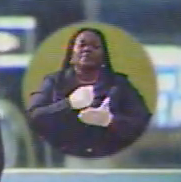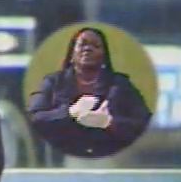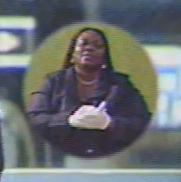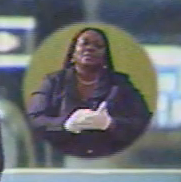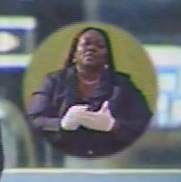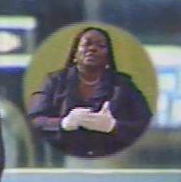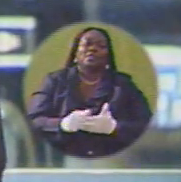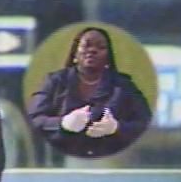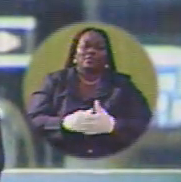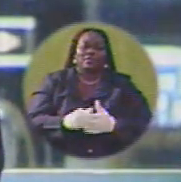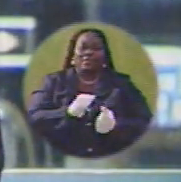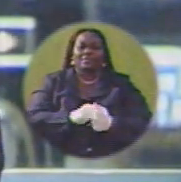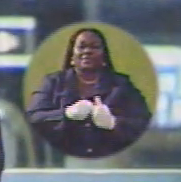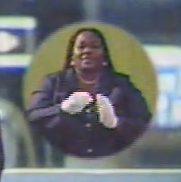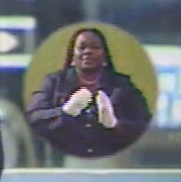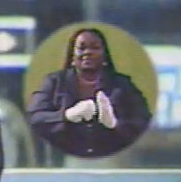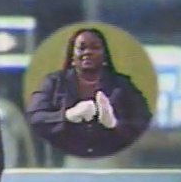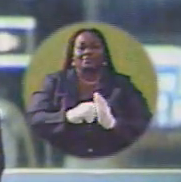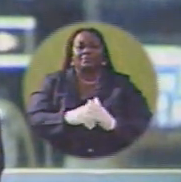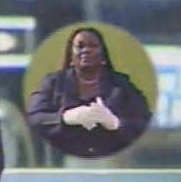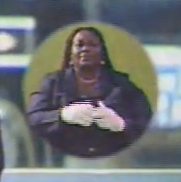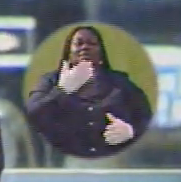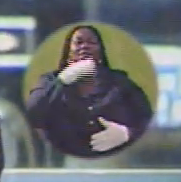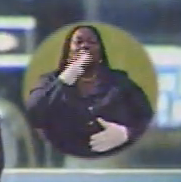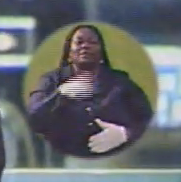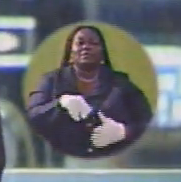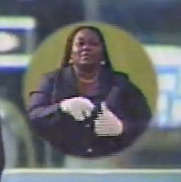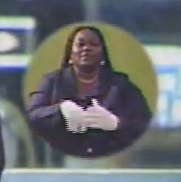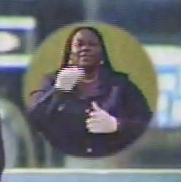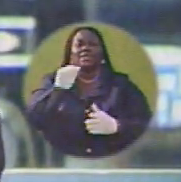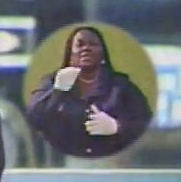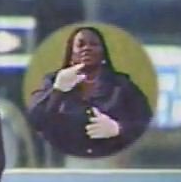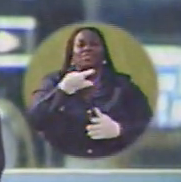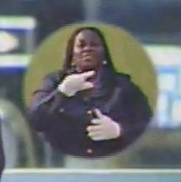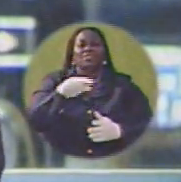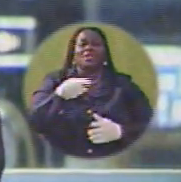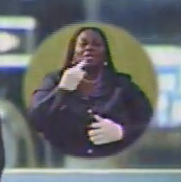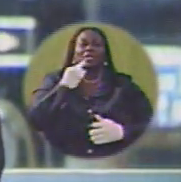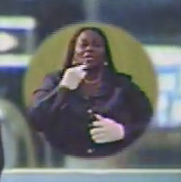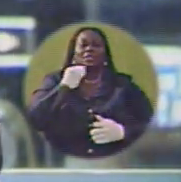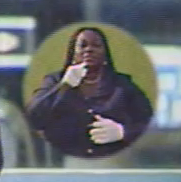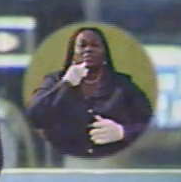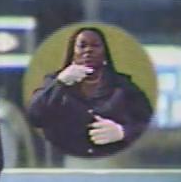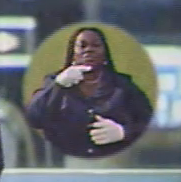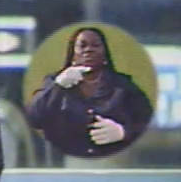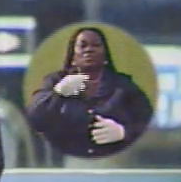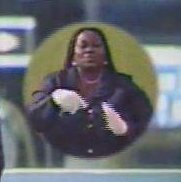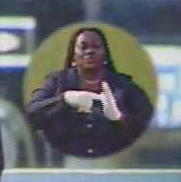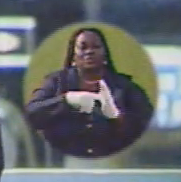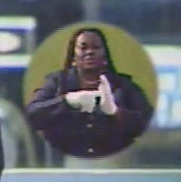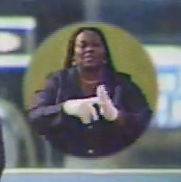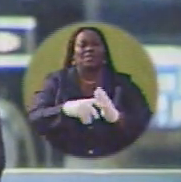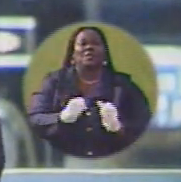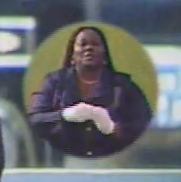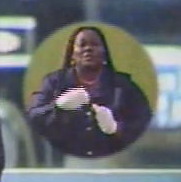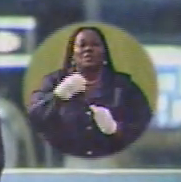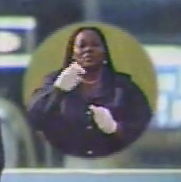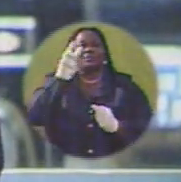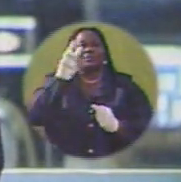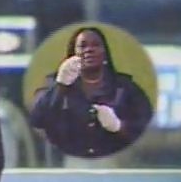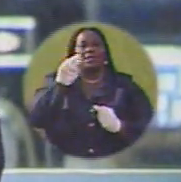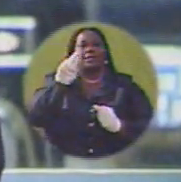money laundering and fraud case involving prominent entertainment attorney and talk show host Warren Cassells on Thursday. Jamila